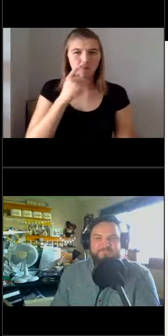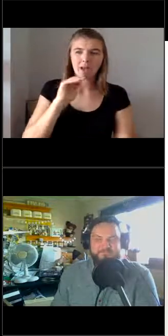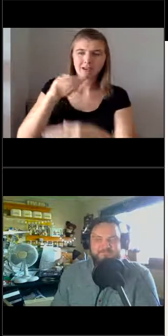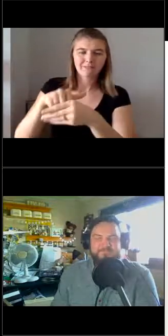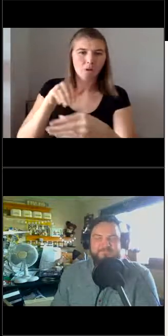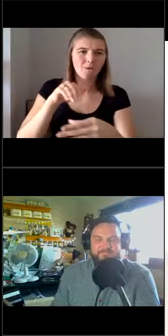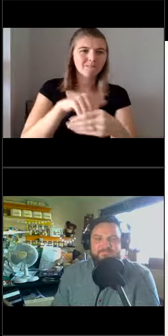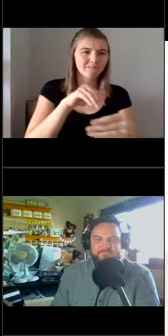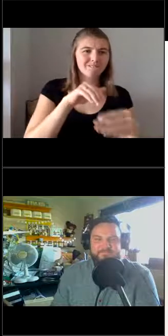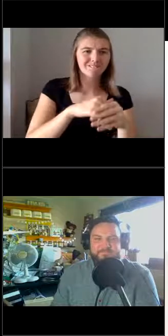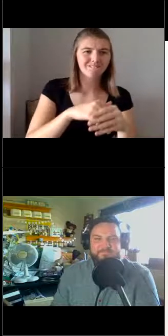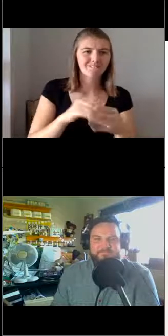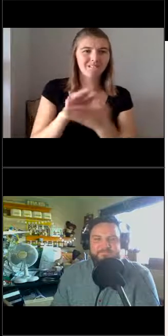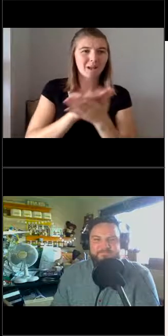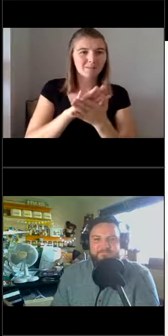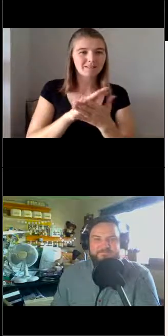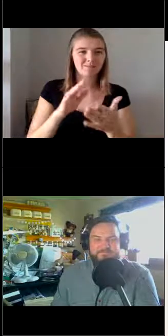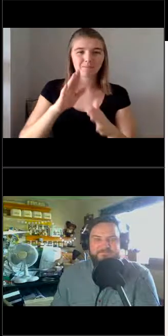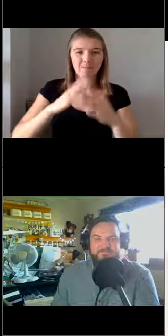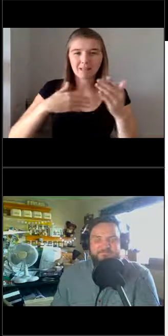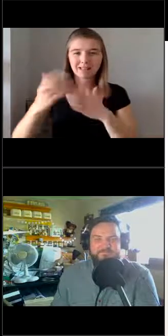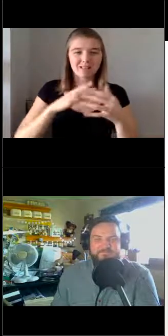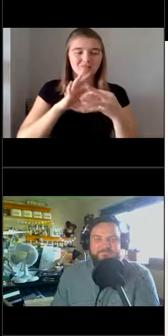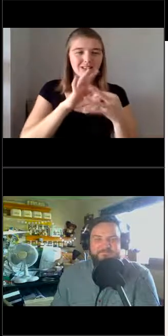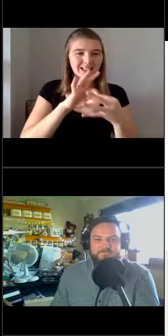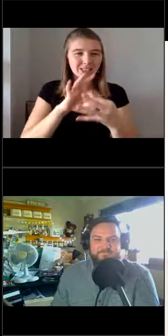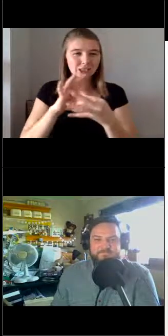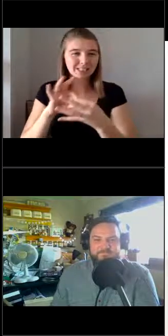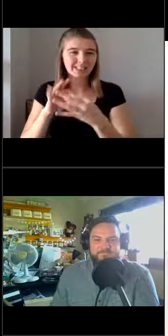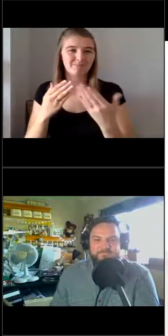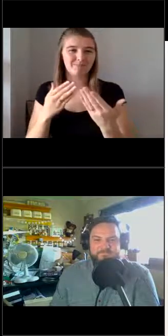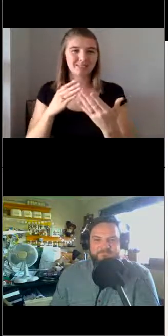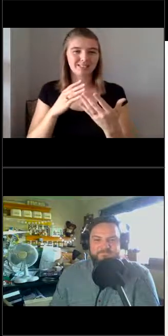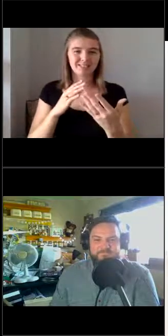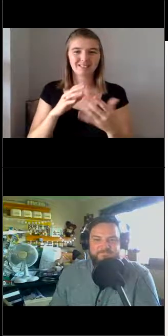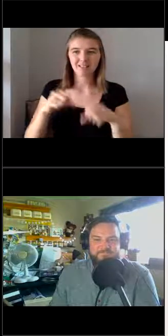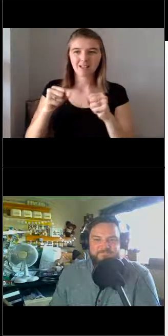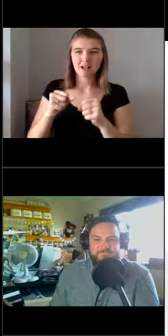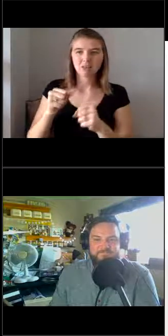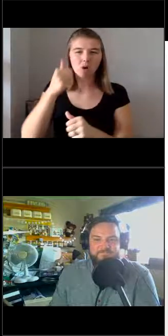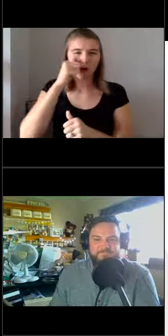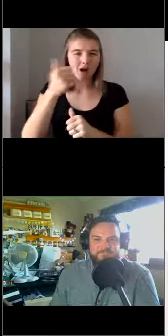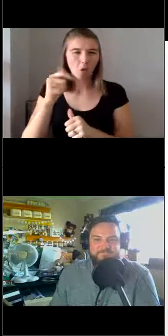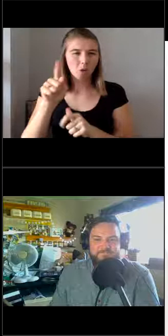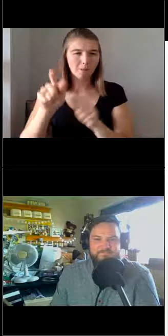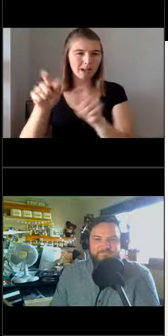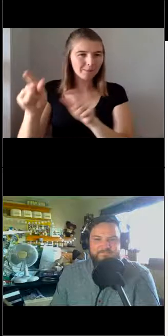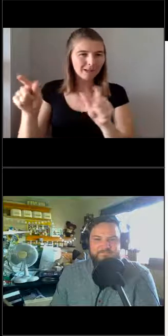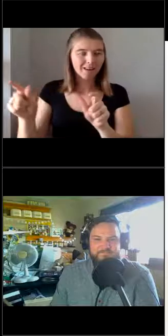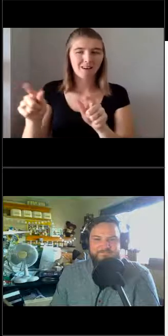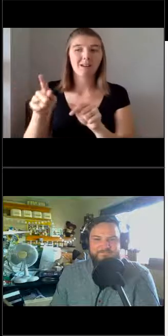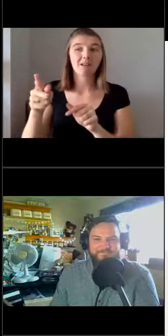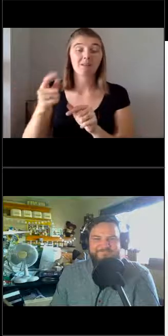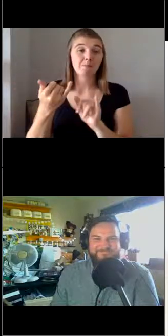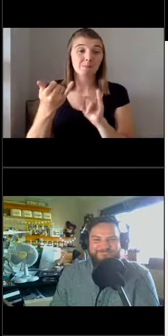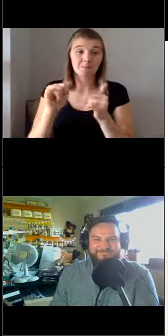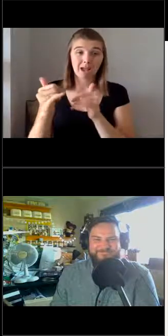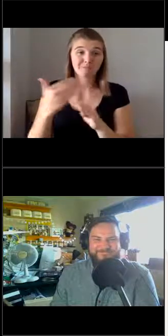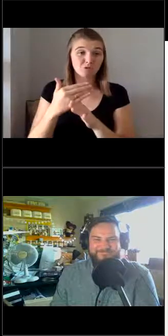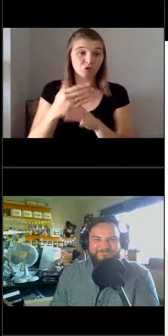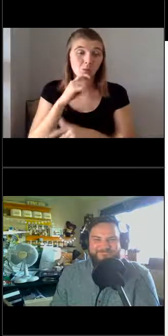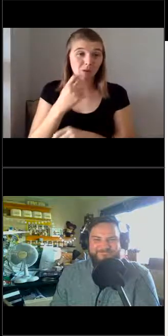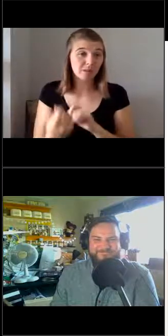So I think networking is important, but definitely be kind to yourself, exercise, go for walks,